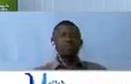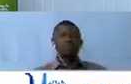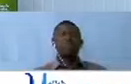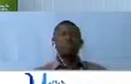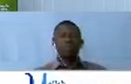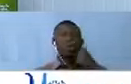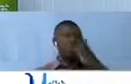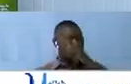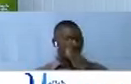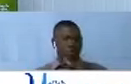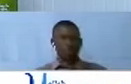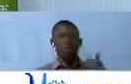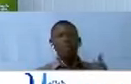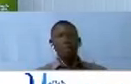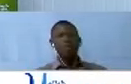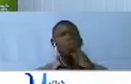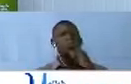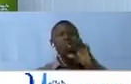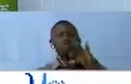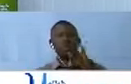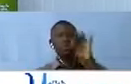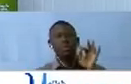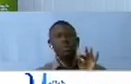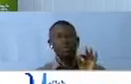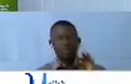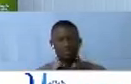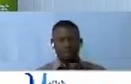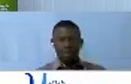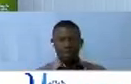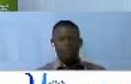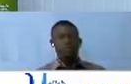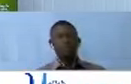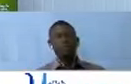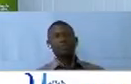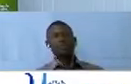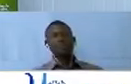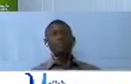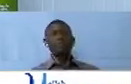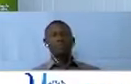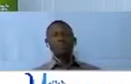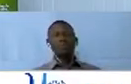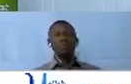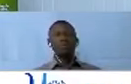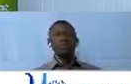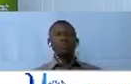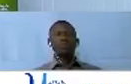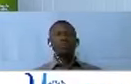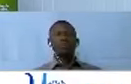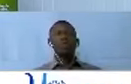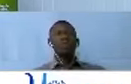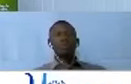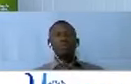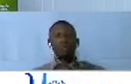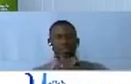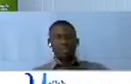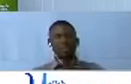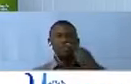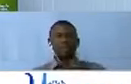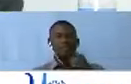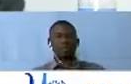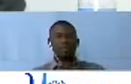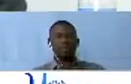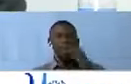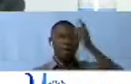of those selected. Ntata mulu kolonga harjo soto puri yen tombo yen bunda bundala. So in the Gambia police force, you have